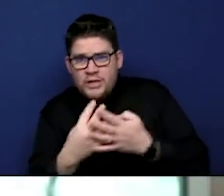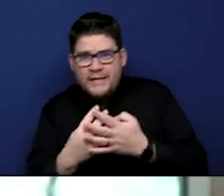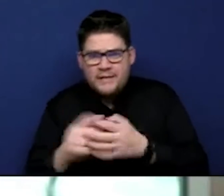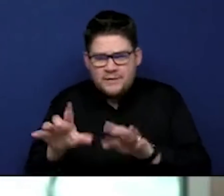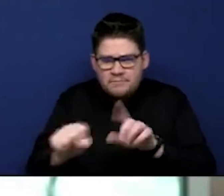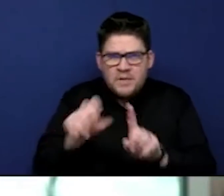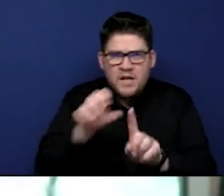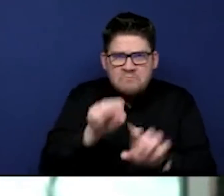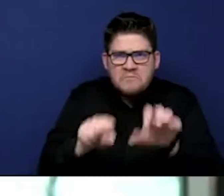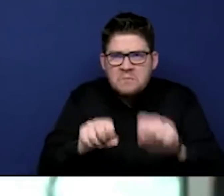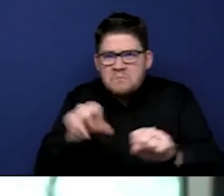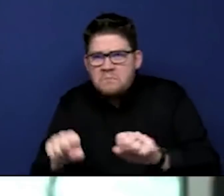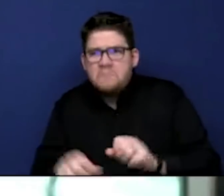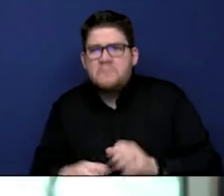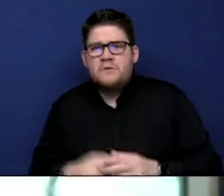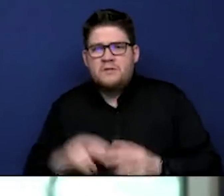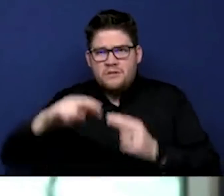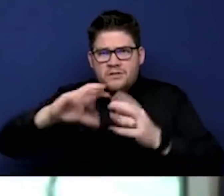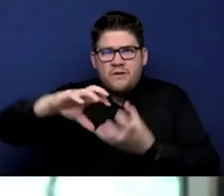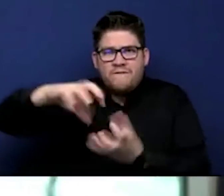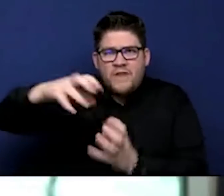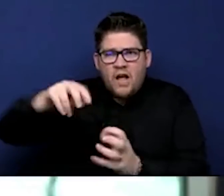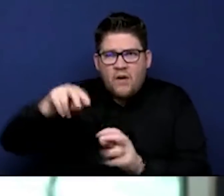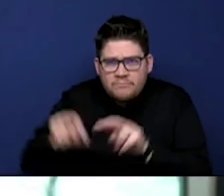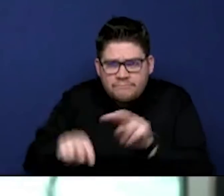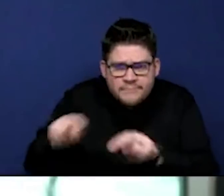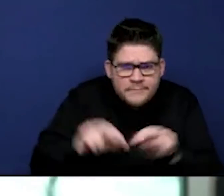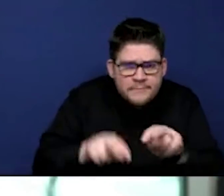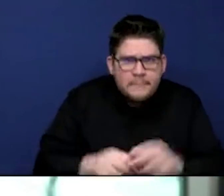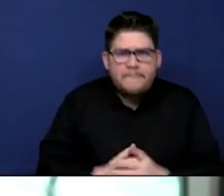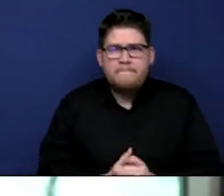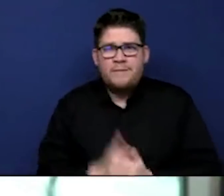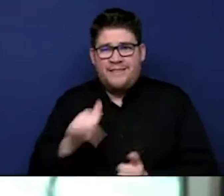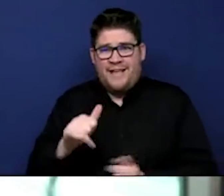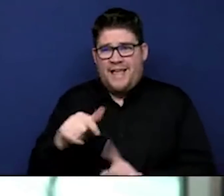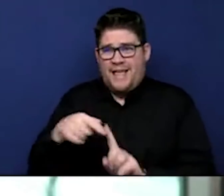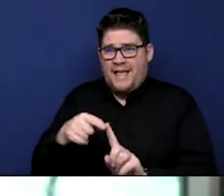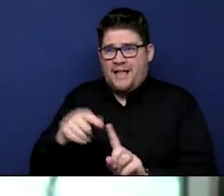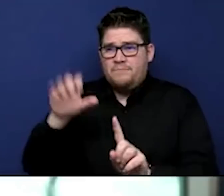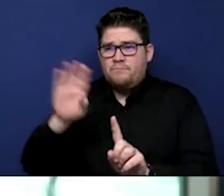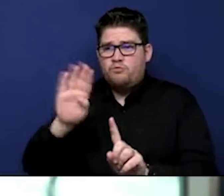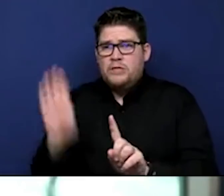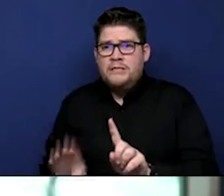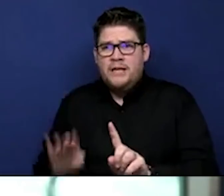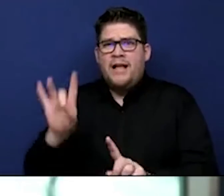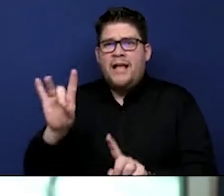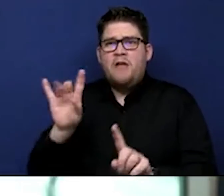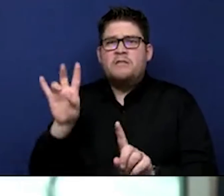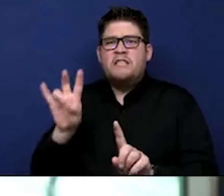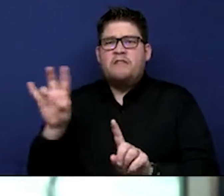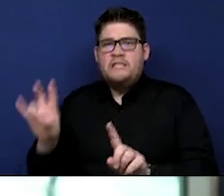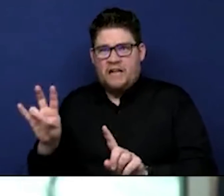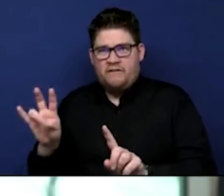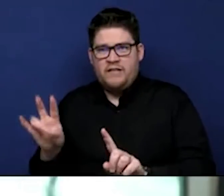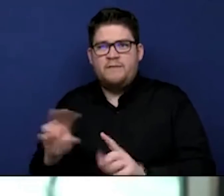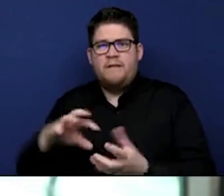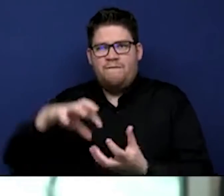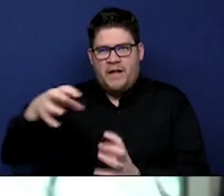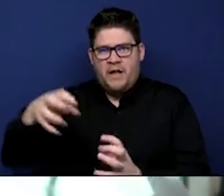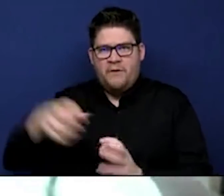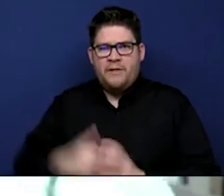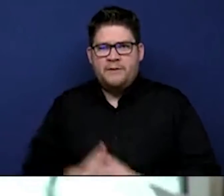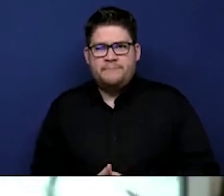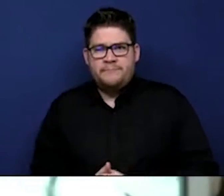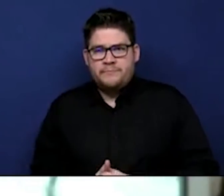genome sequencing. And we now have 877 confirmed cases with this P1. 106 of them are